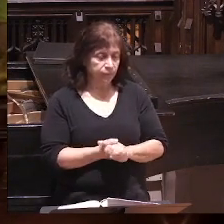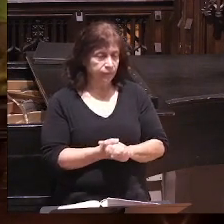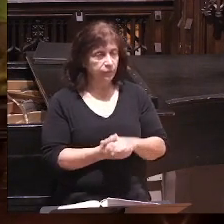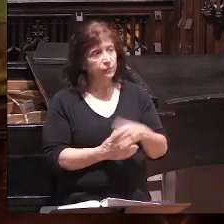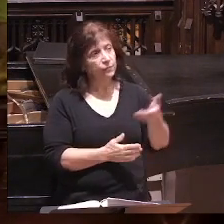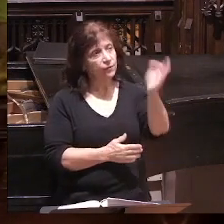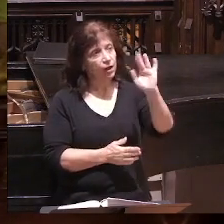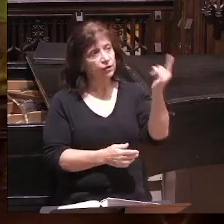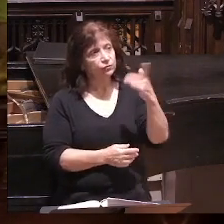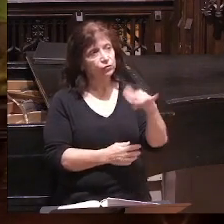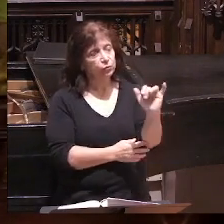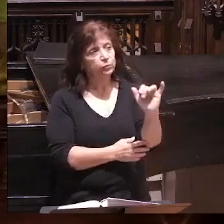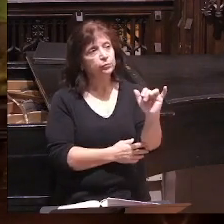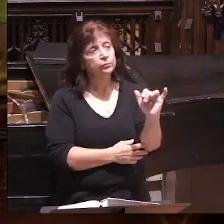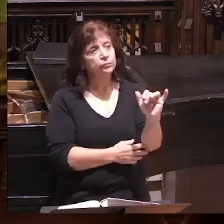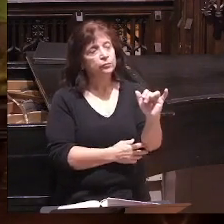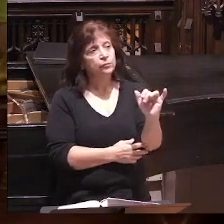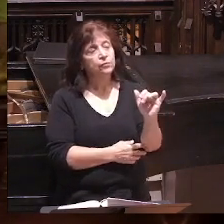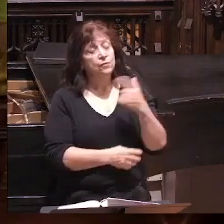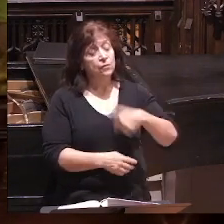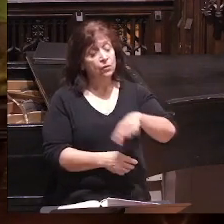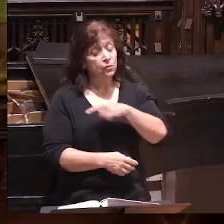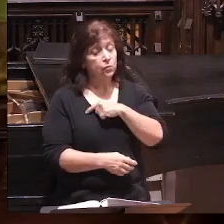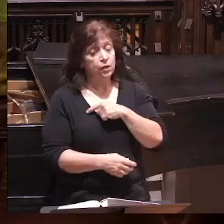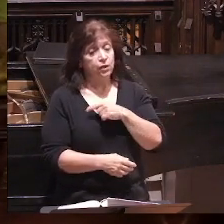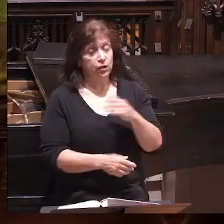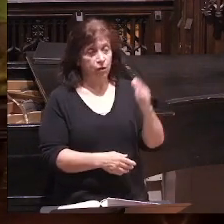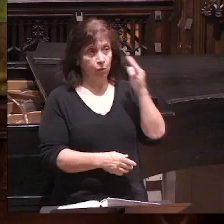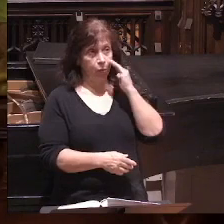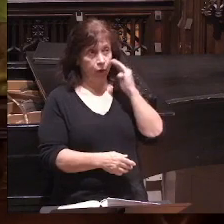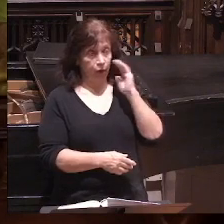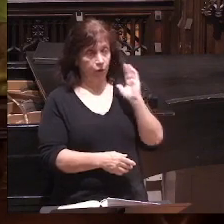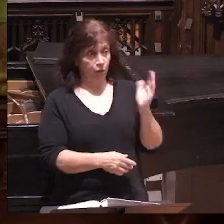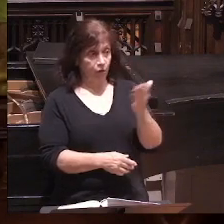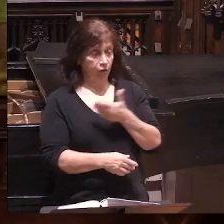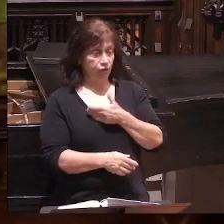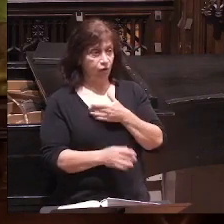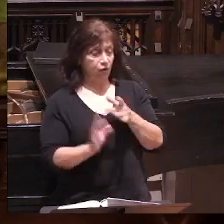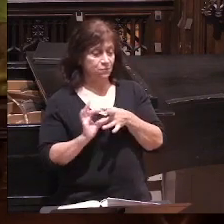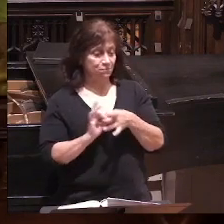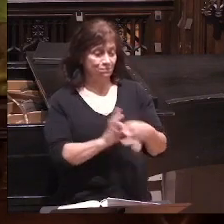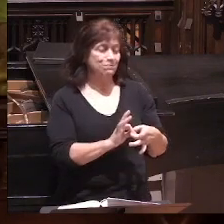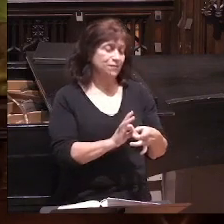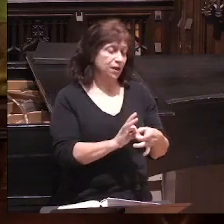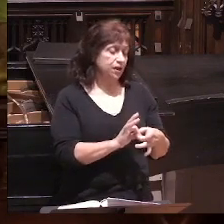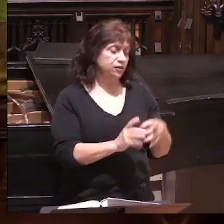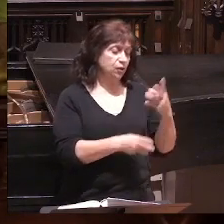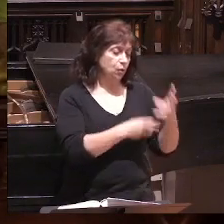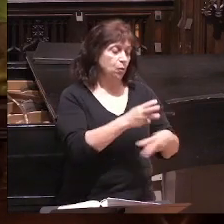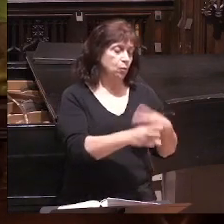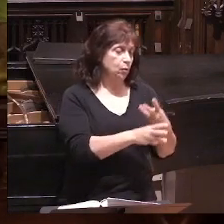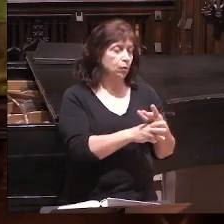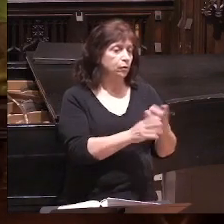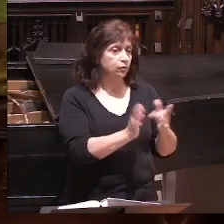Eternal God, we are ever so aware of our ties to the biblical world as